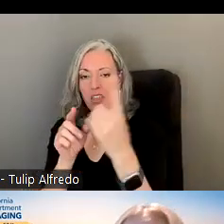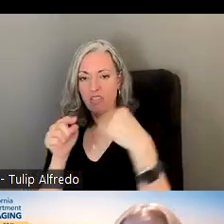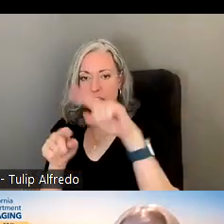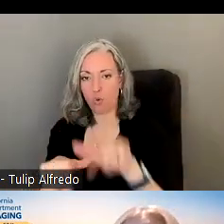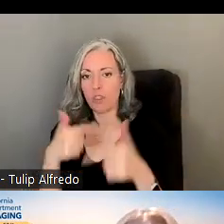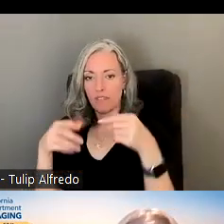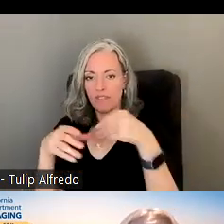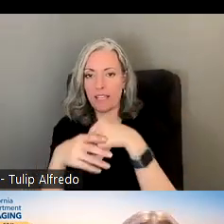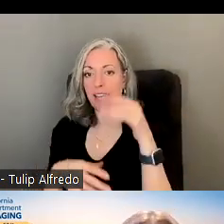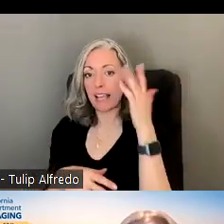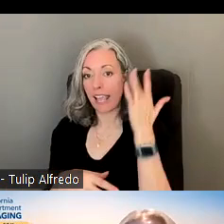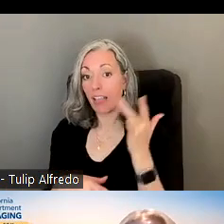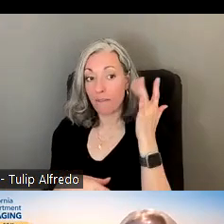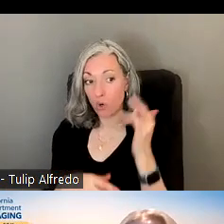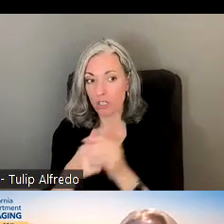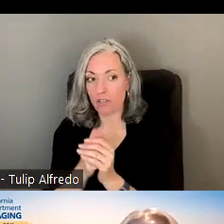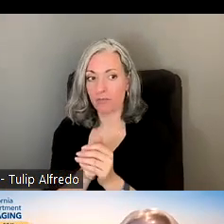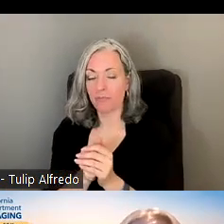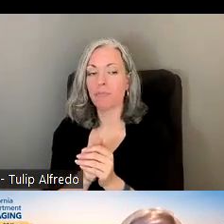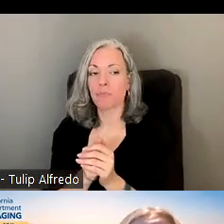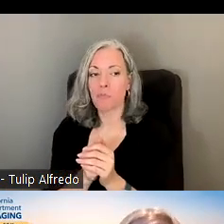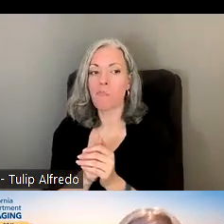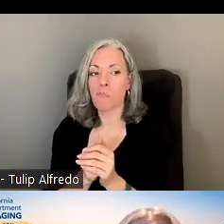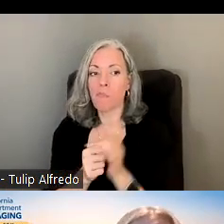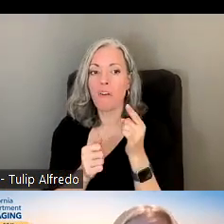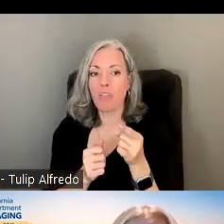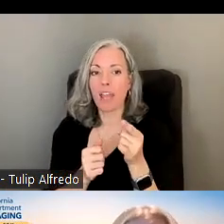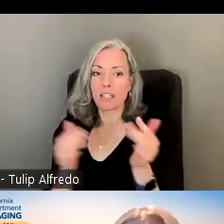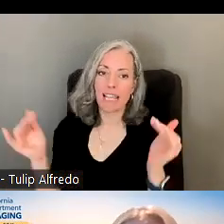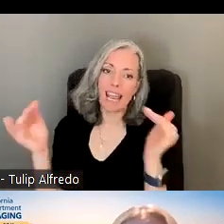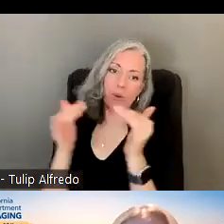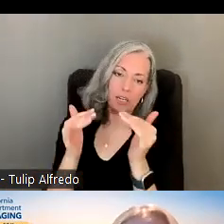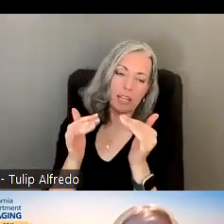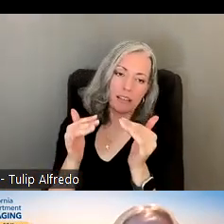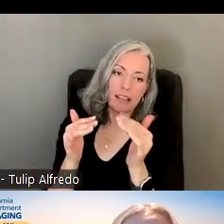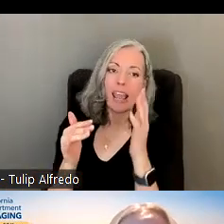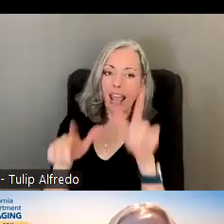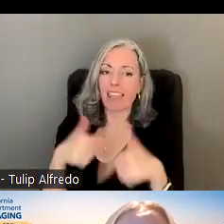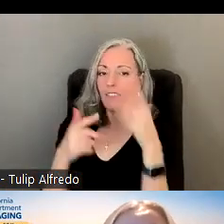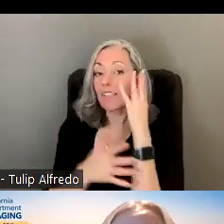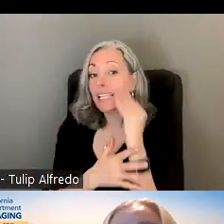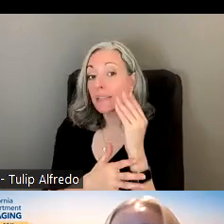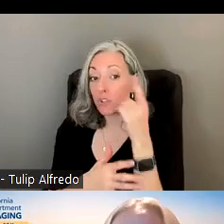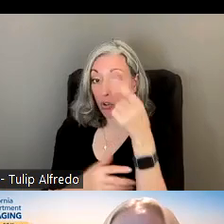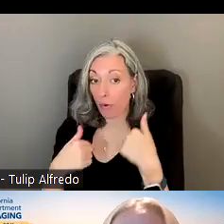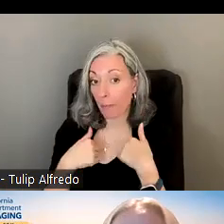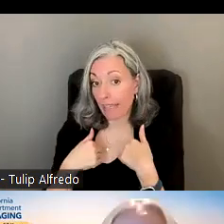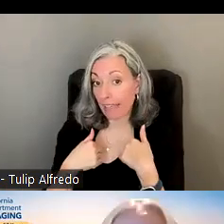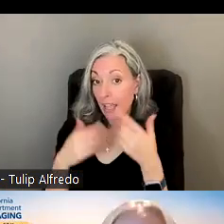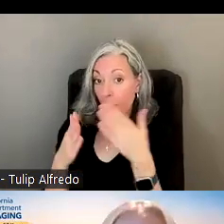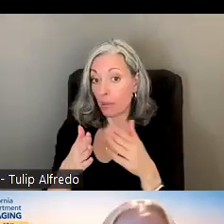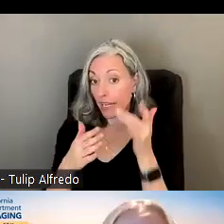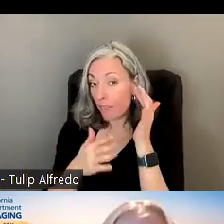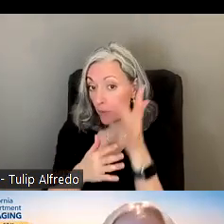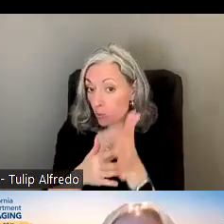future MPA planning and initiatives based on equity and lived experience. So for me, and planning ahead